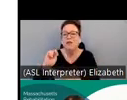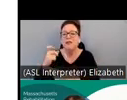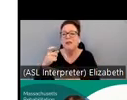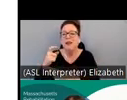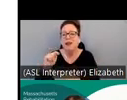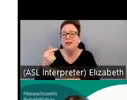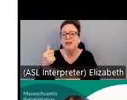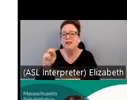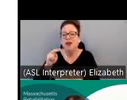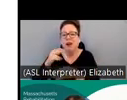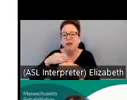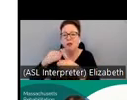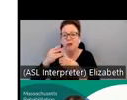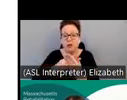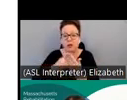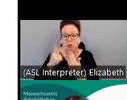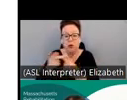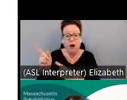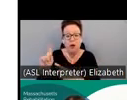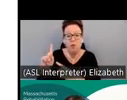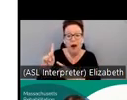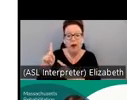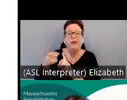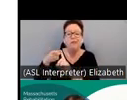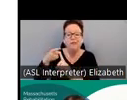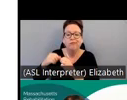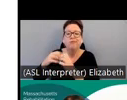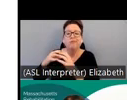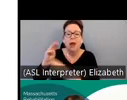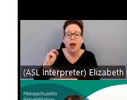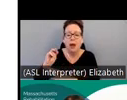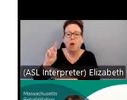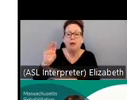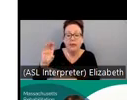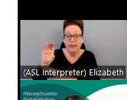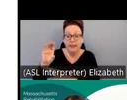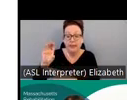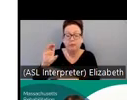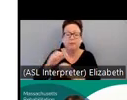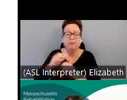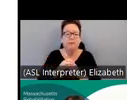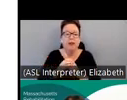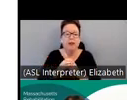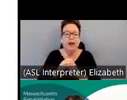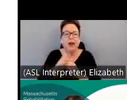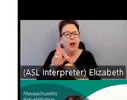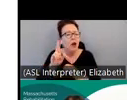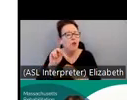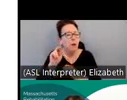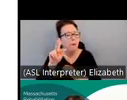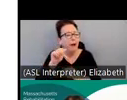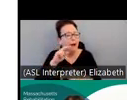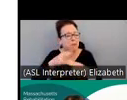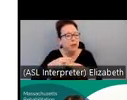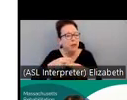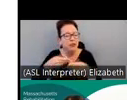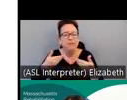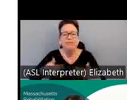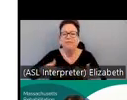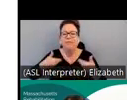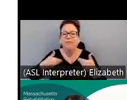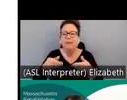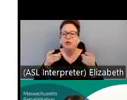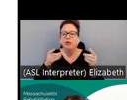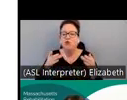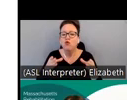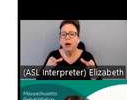Program at the Massachusetts Rehabilitation Commission. As Rebecca mentioned, I'm the strategic